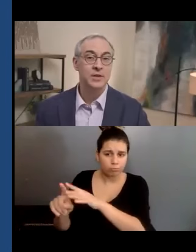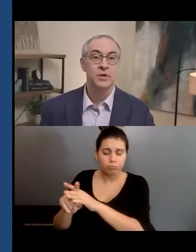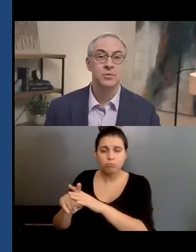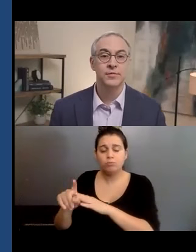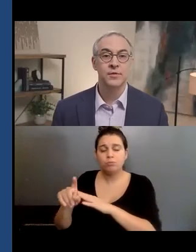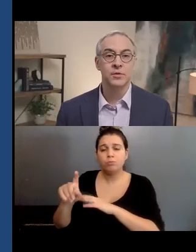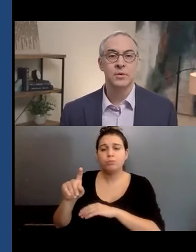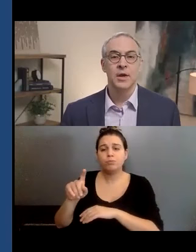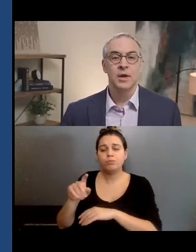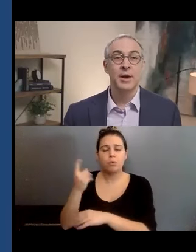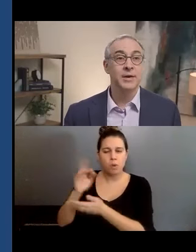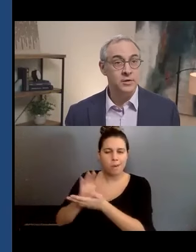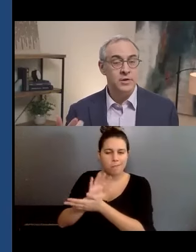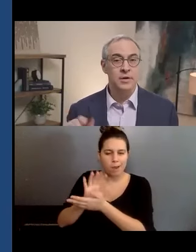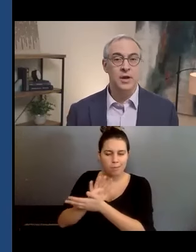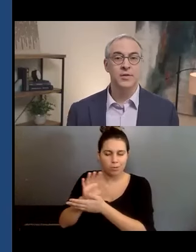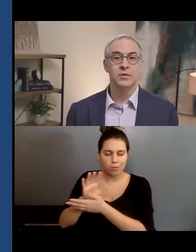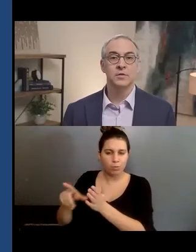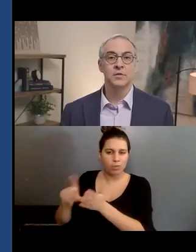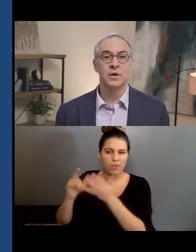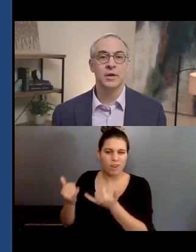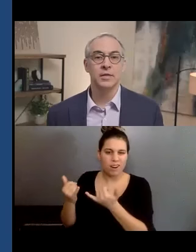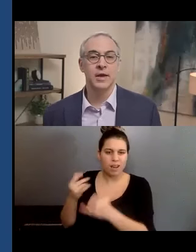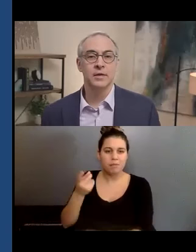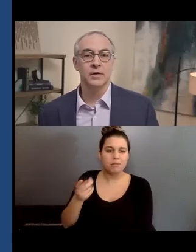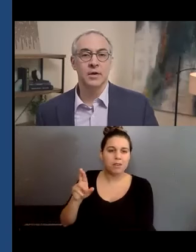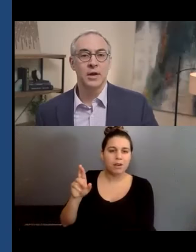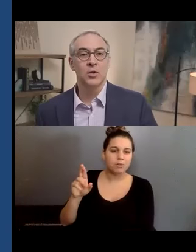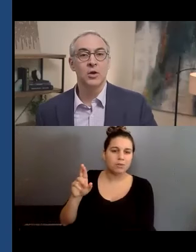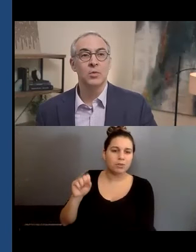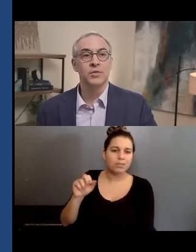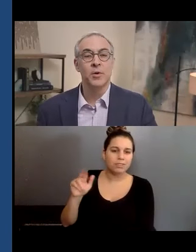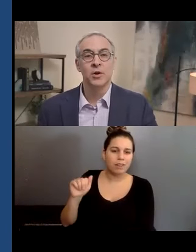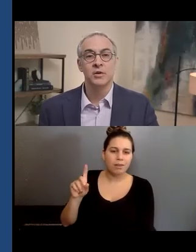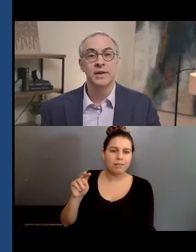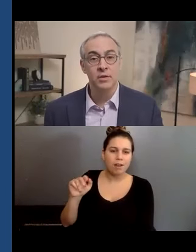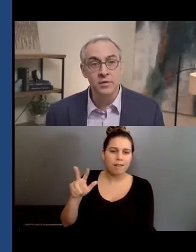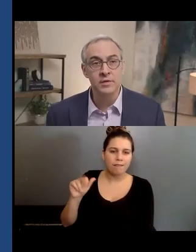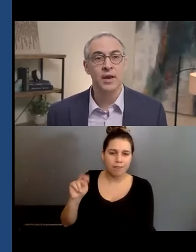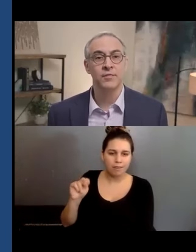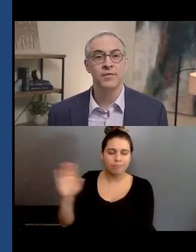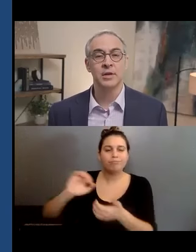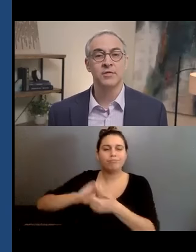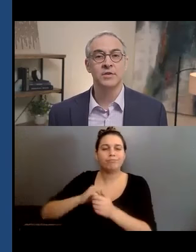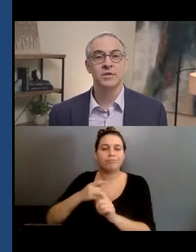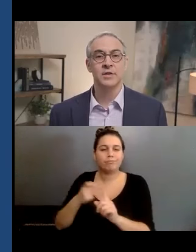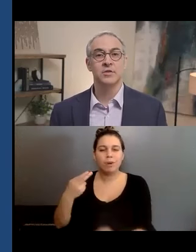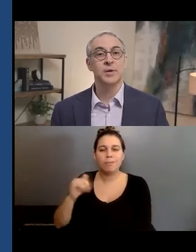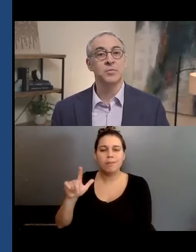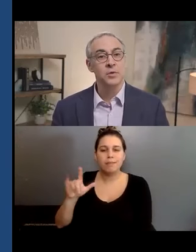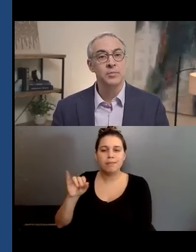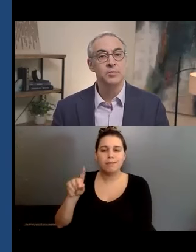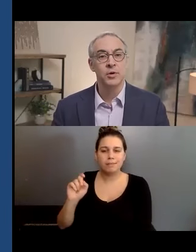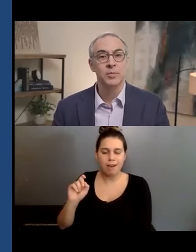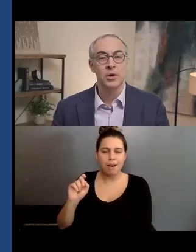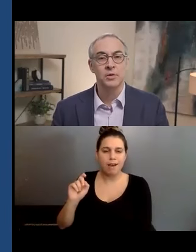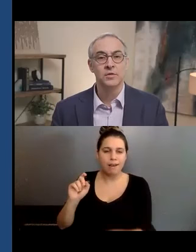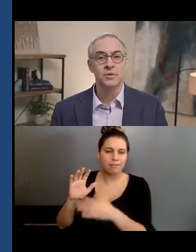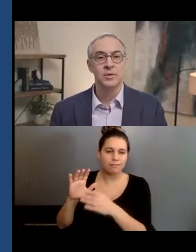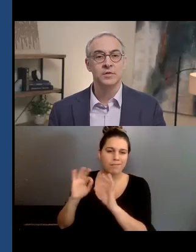paper that's under review by Dr. Sarah Donovan, who you saw in that, along with partners at Hillside Family of Agencies, who've been really